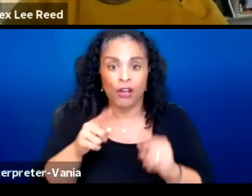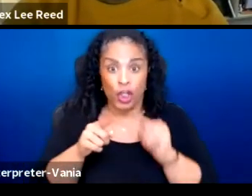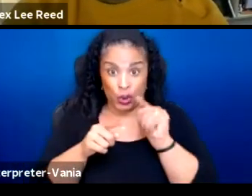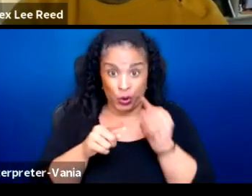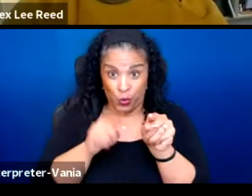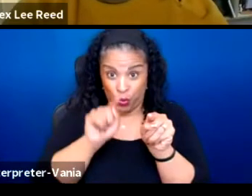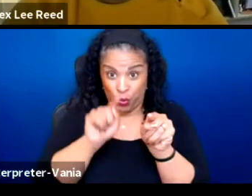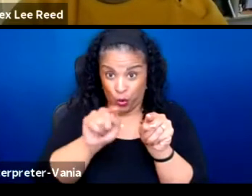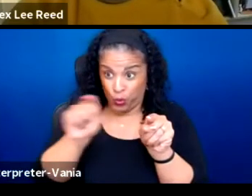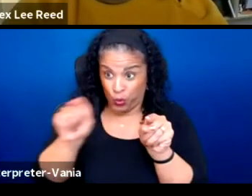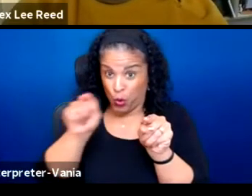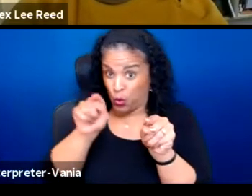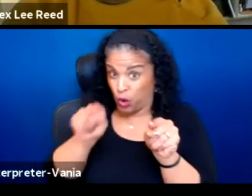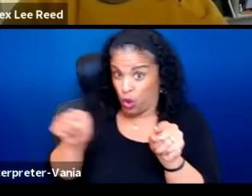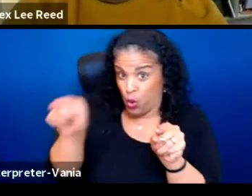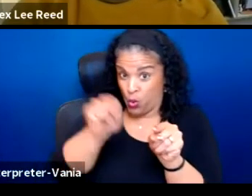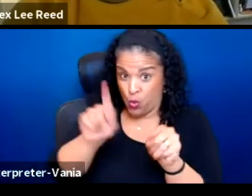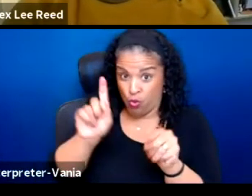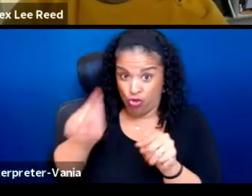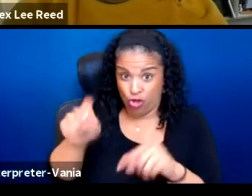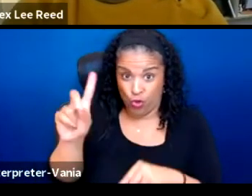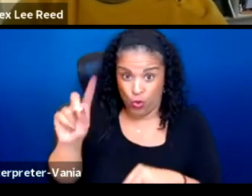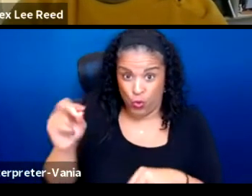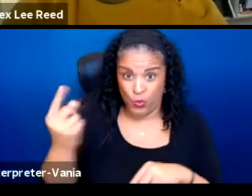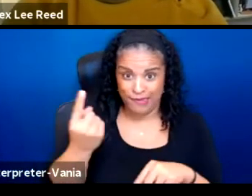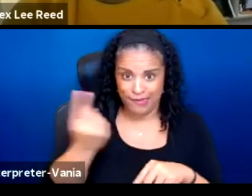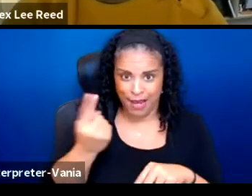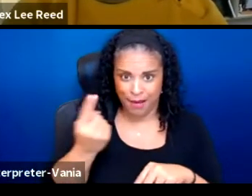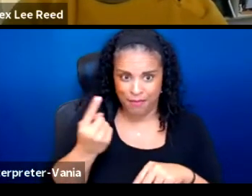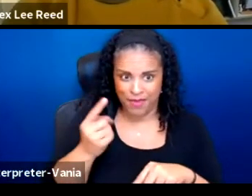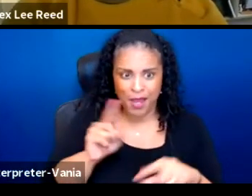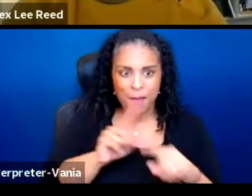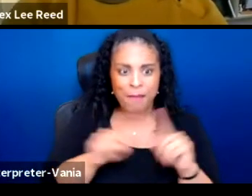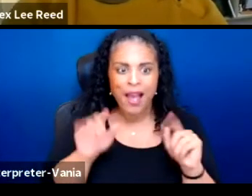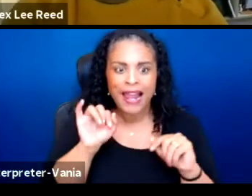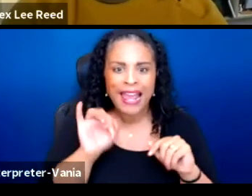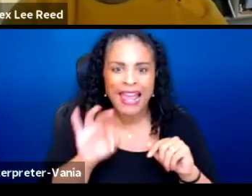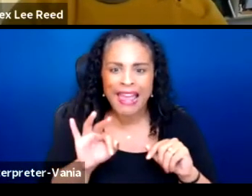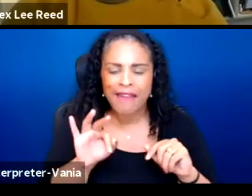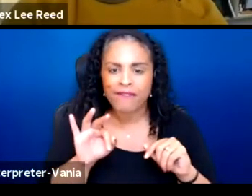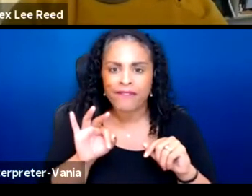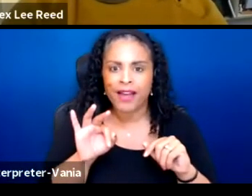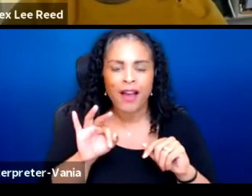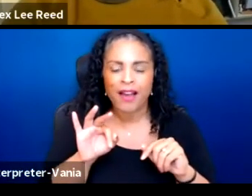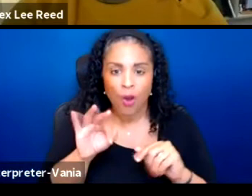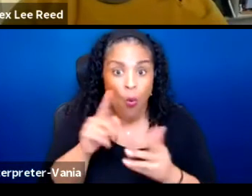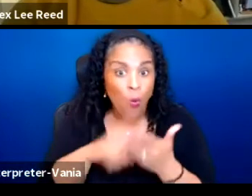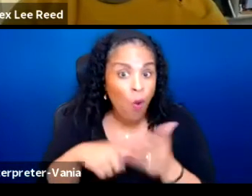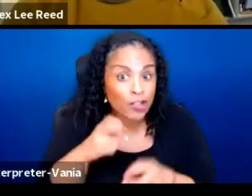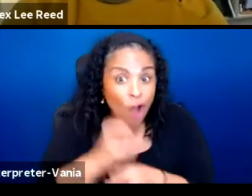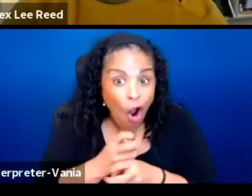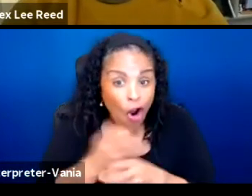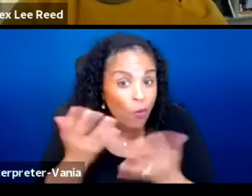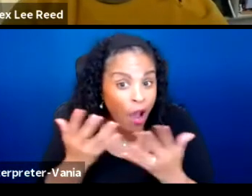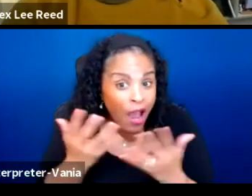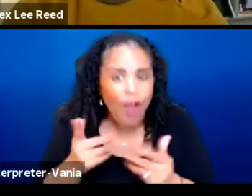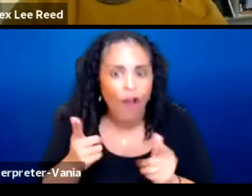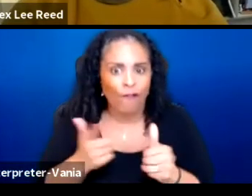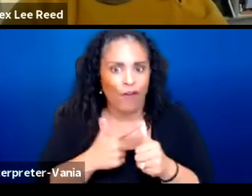you all should do something, but if it gets to the point, what's hard about it is first I have to